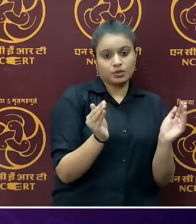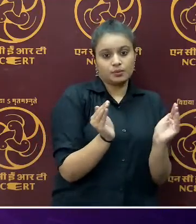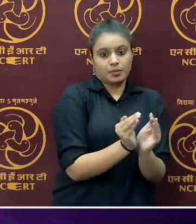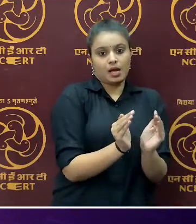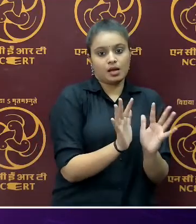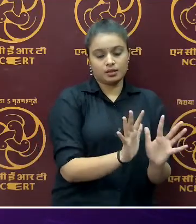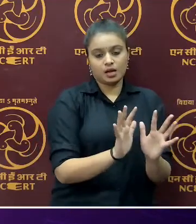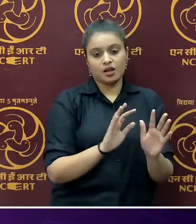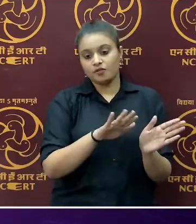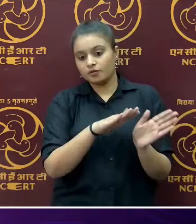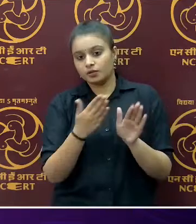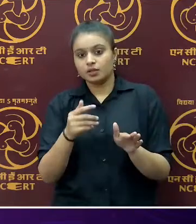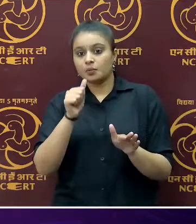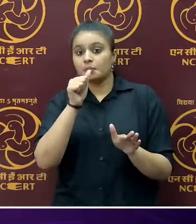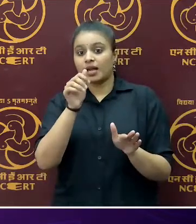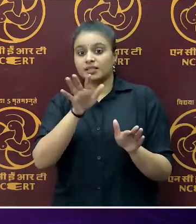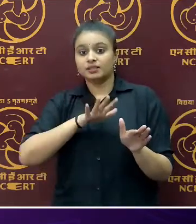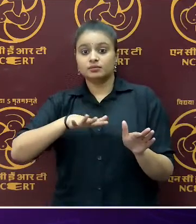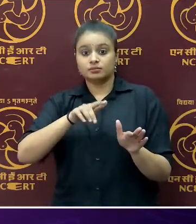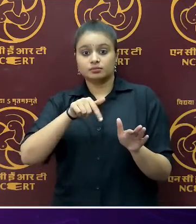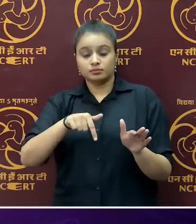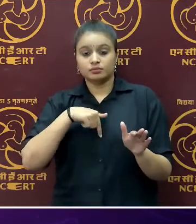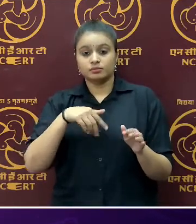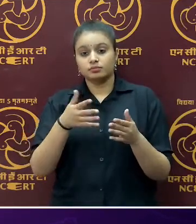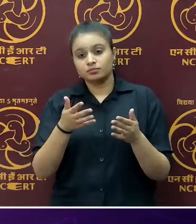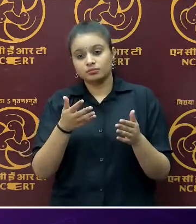Then we have particles in liquid, they are